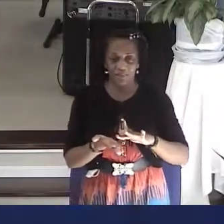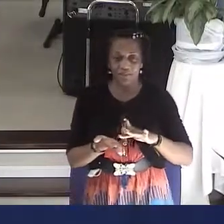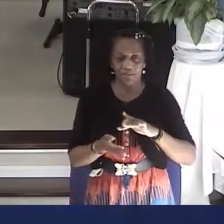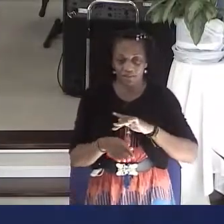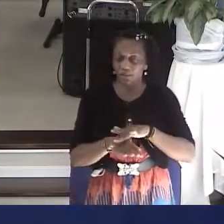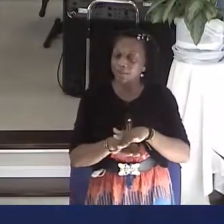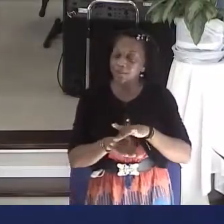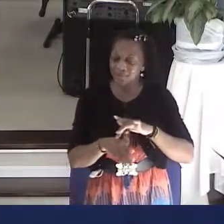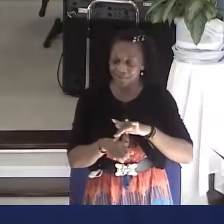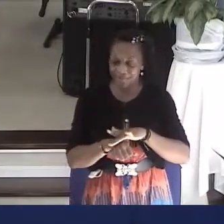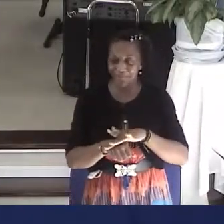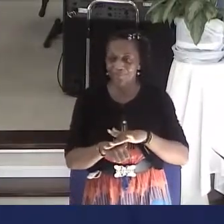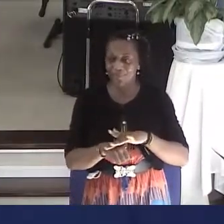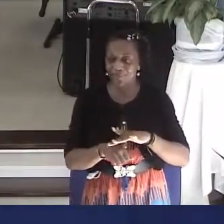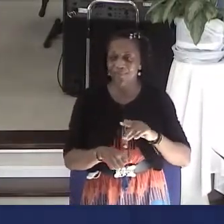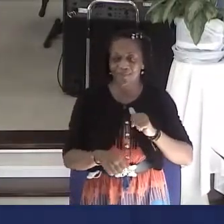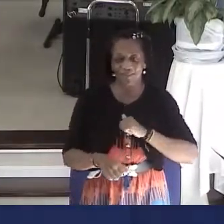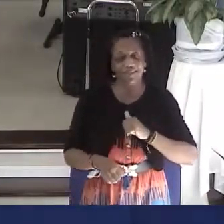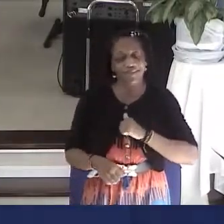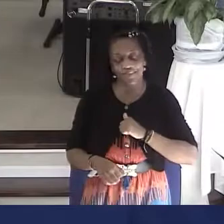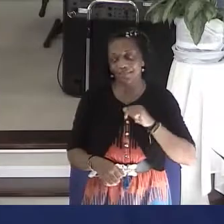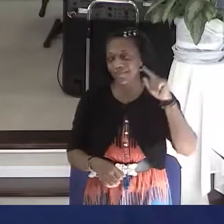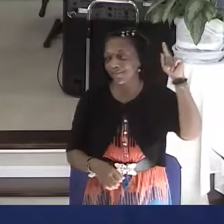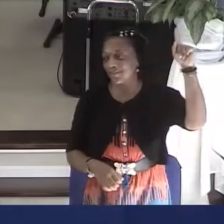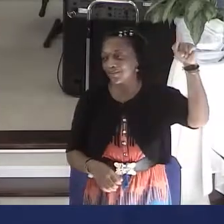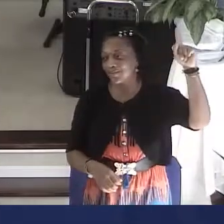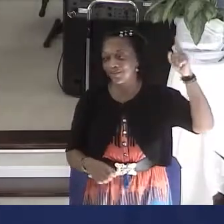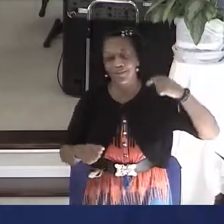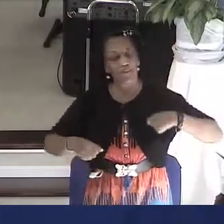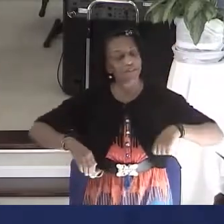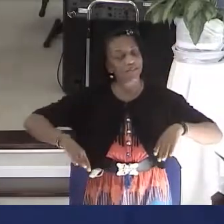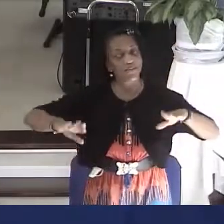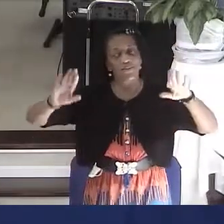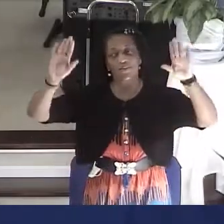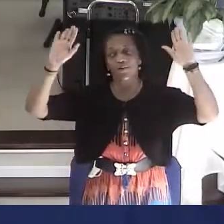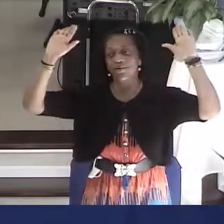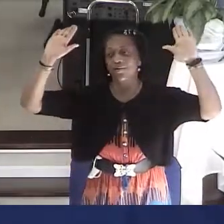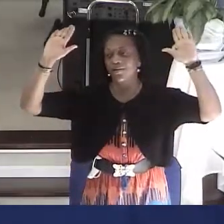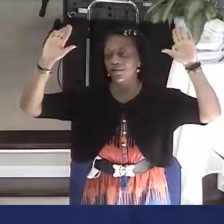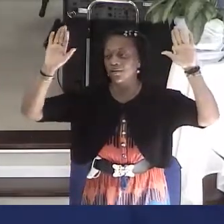leaving everything on the battleground, but then again, we don't have to fight for ourselves.